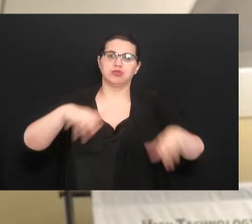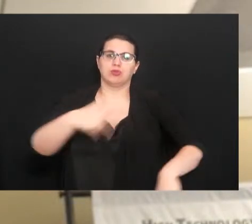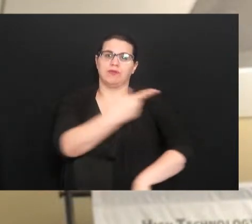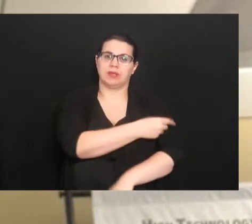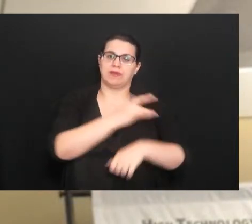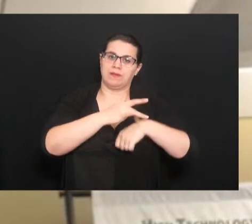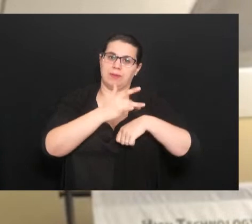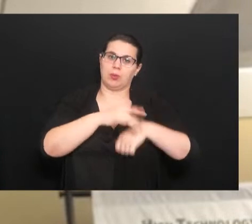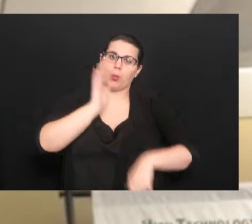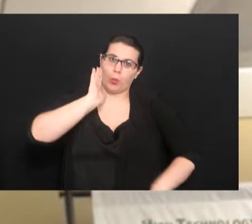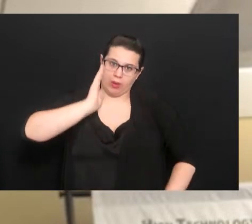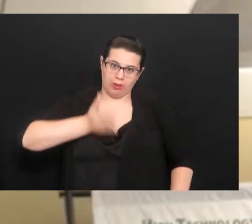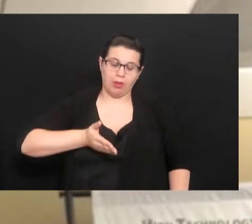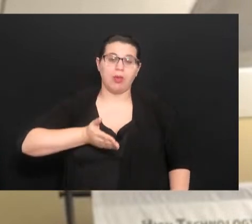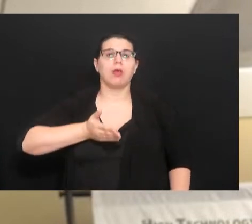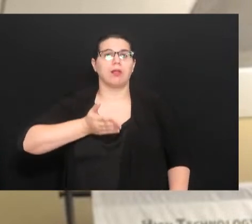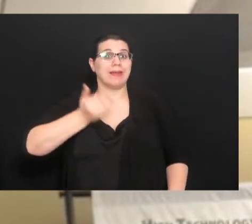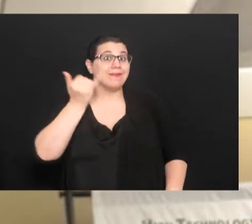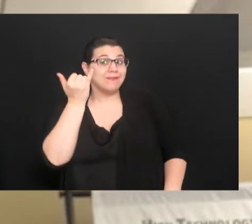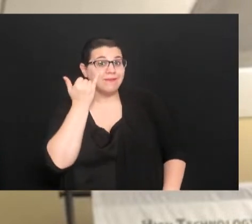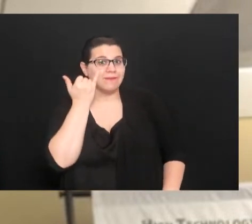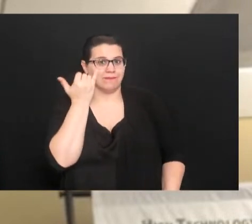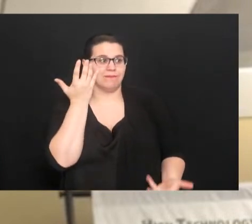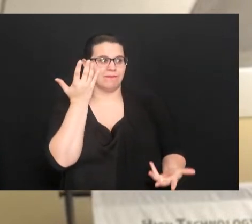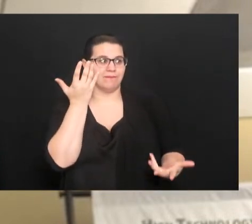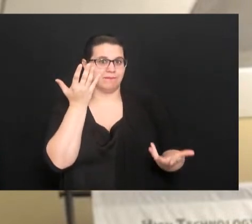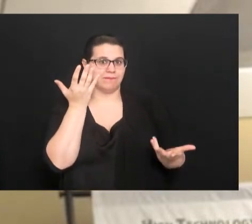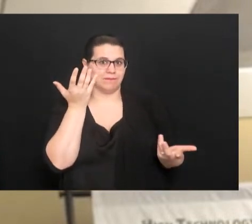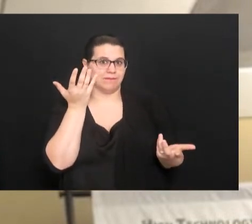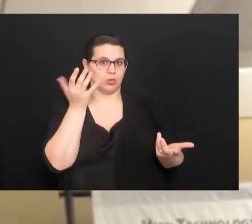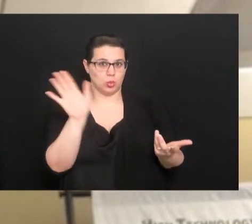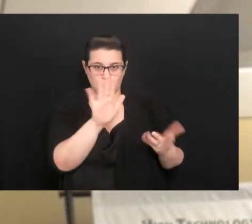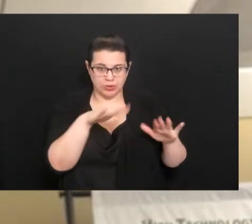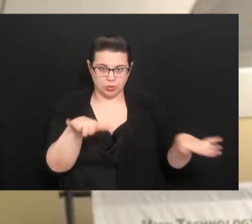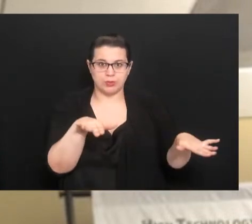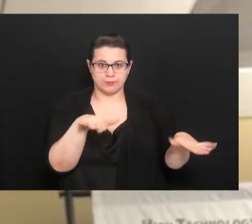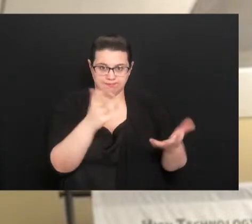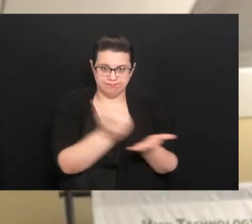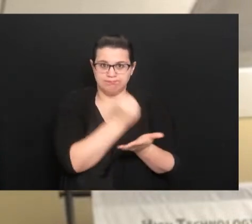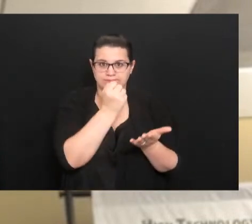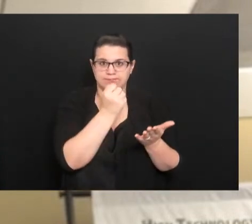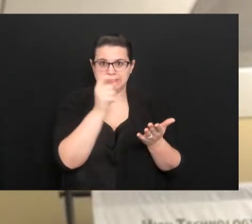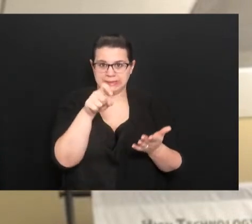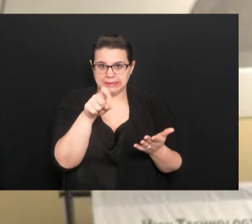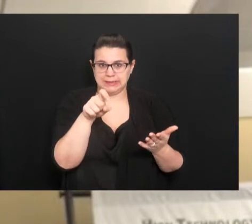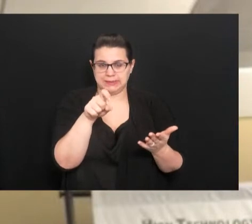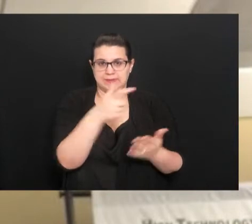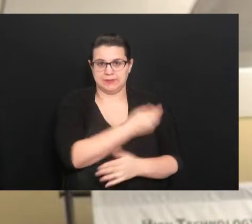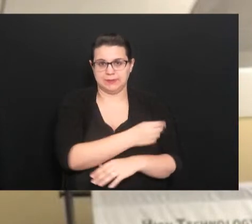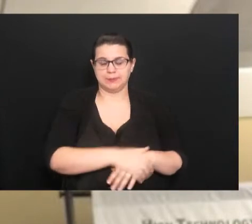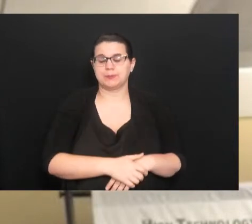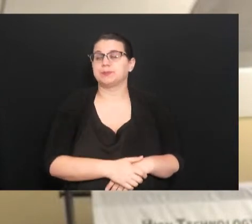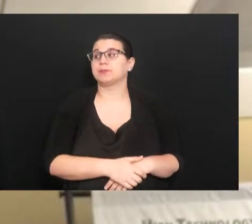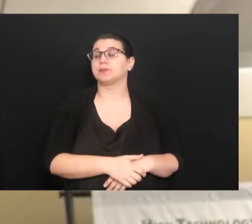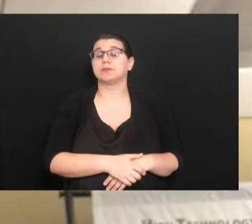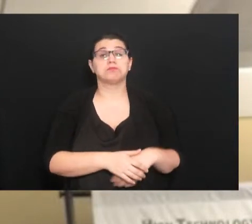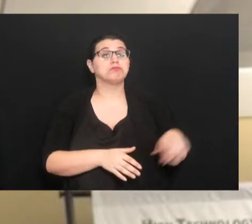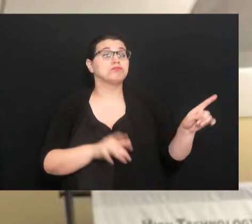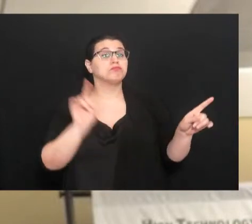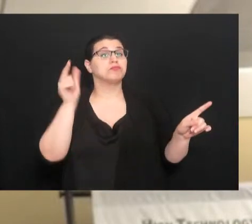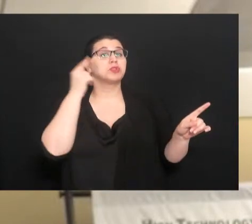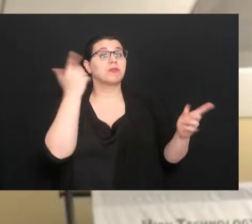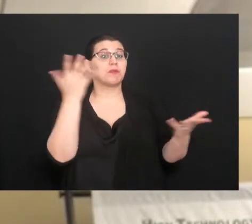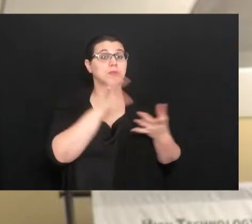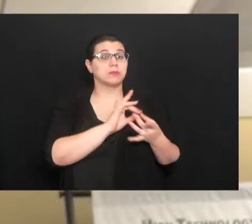for those children that need to get vaccinated. As the governor pointed out, we continue to